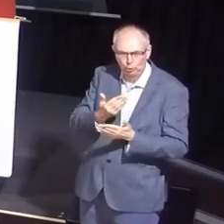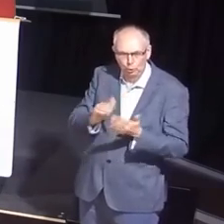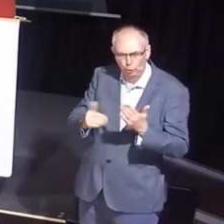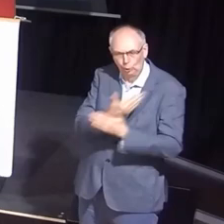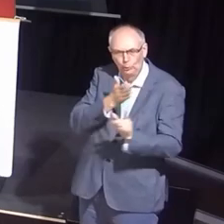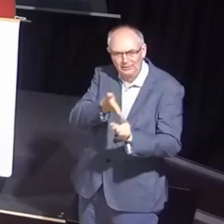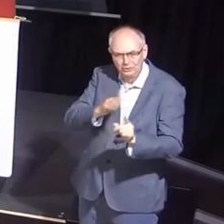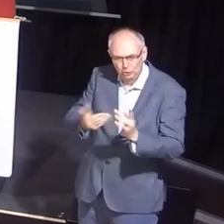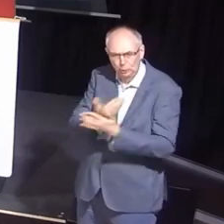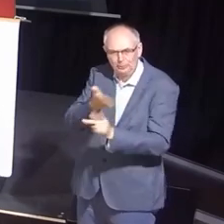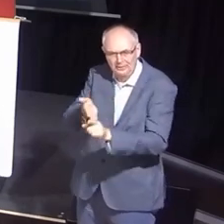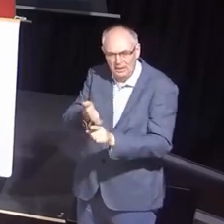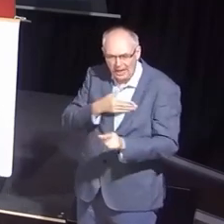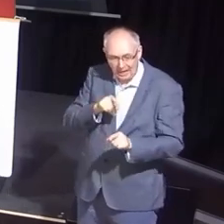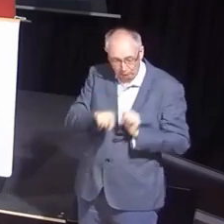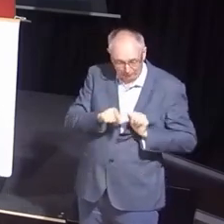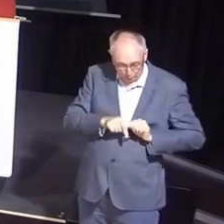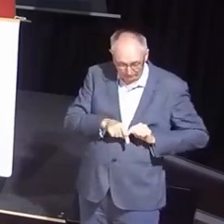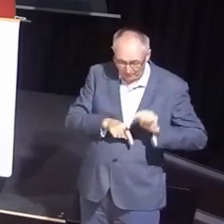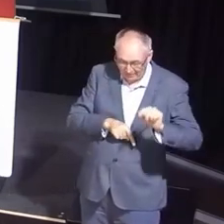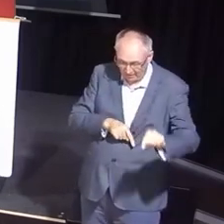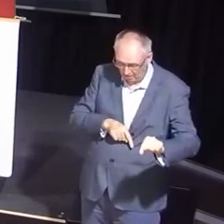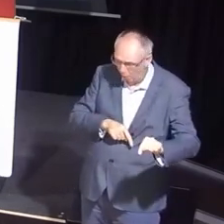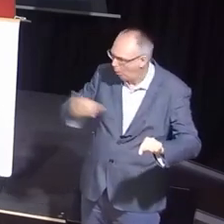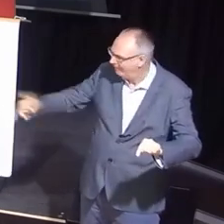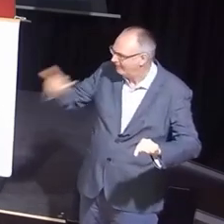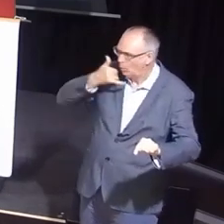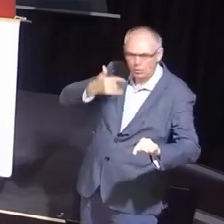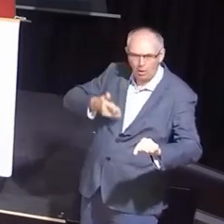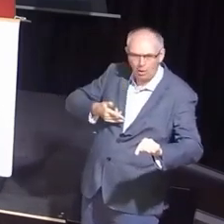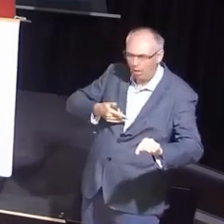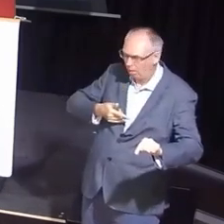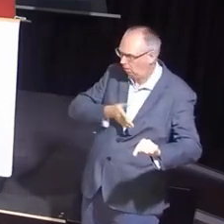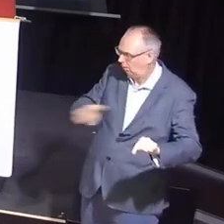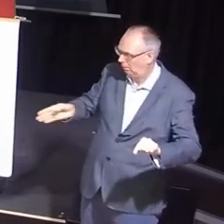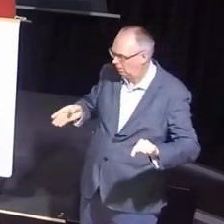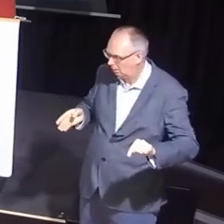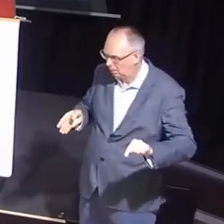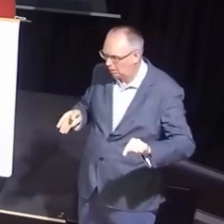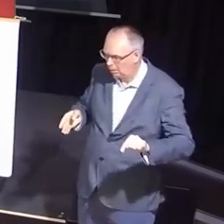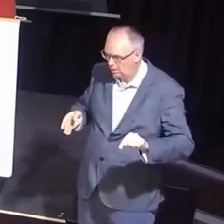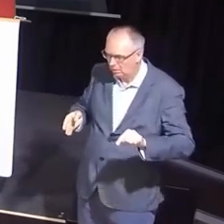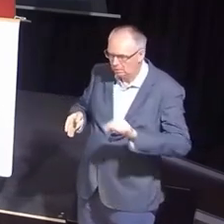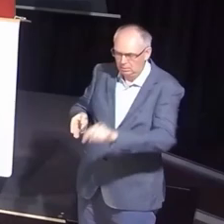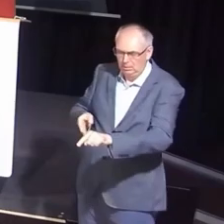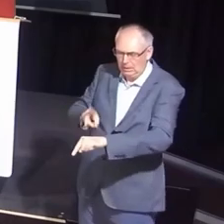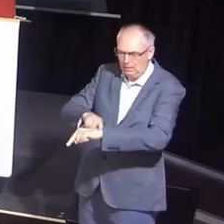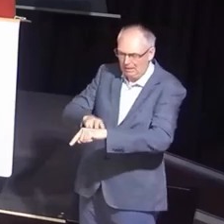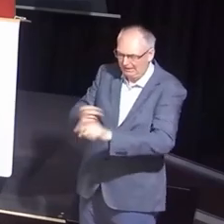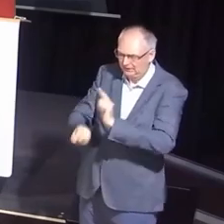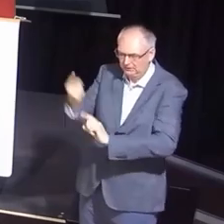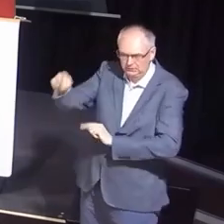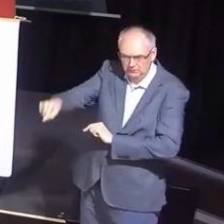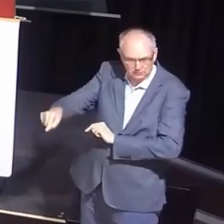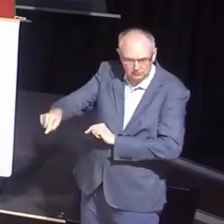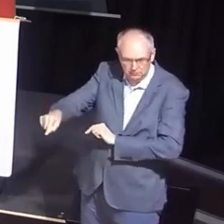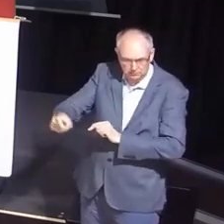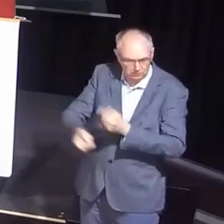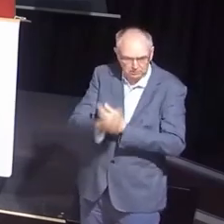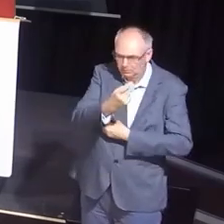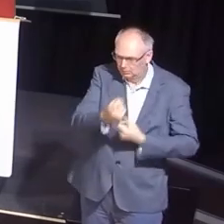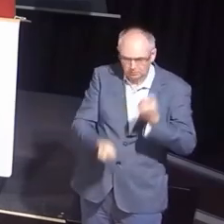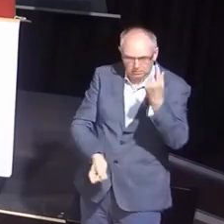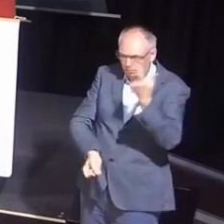I was trying to get from place to place, and it was like, oh, you've got a phone call. Oh, you've got a police chase. And I just, it was